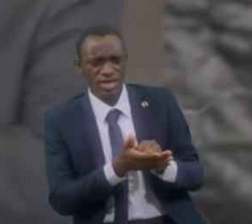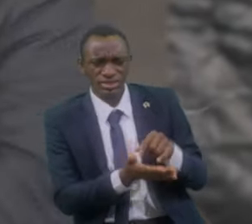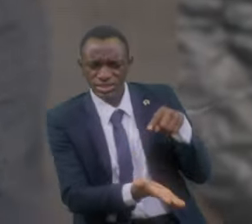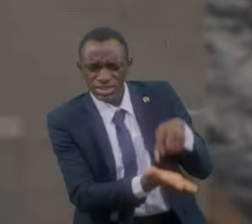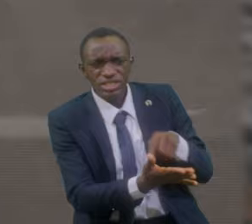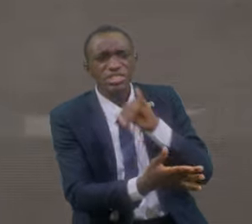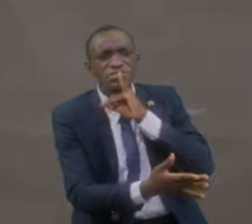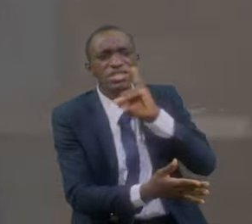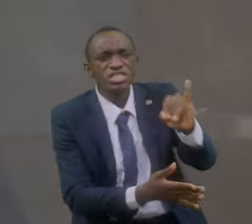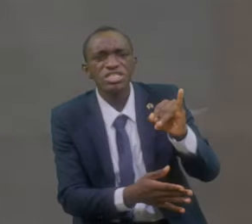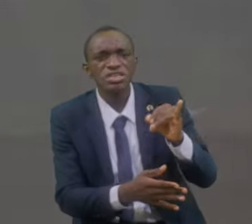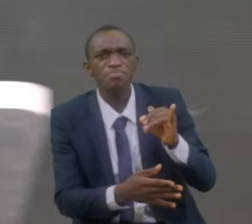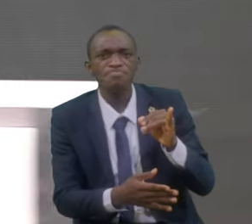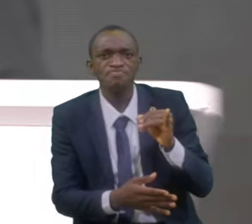been